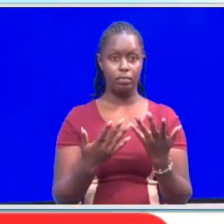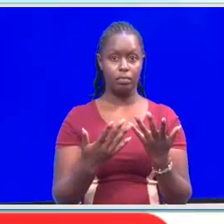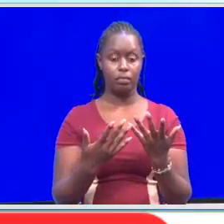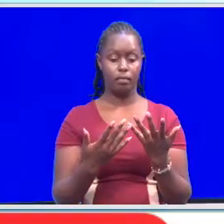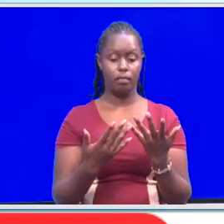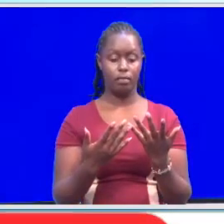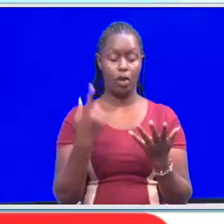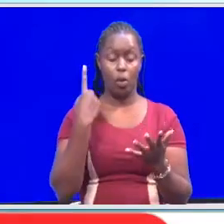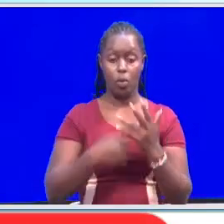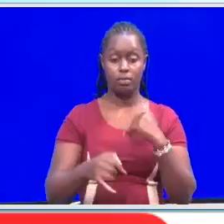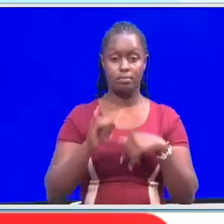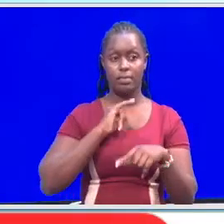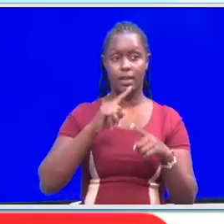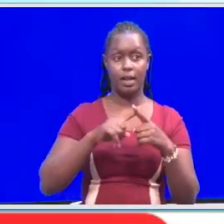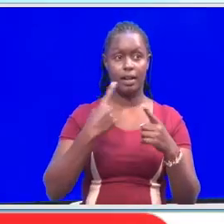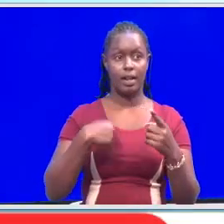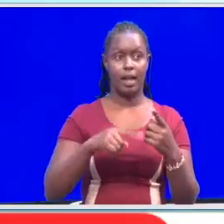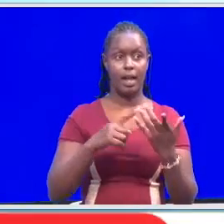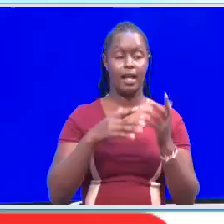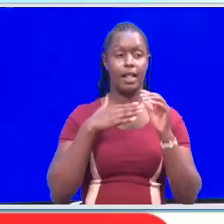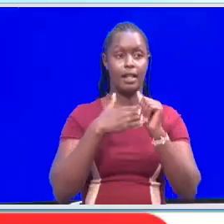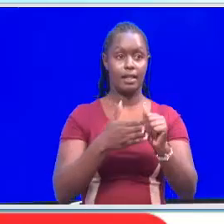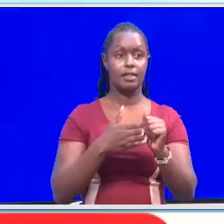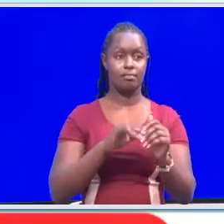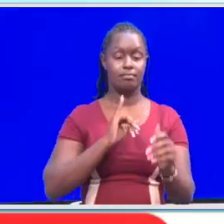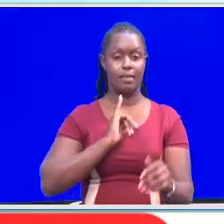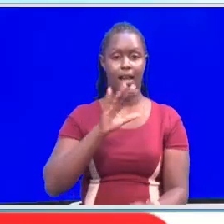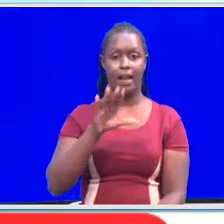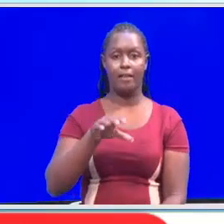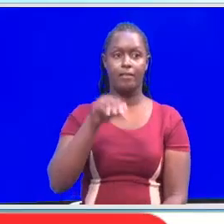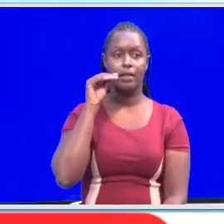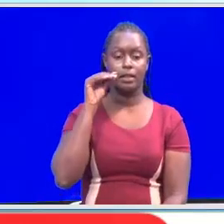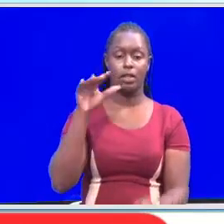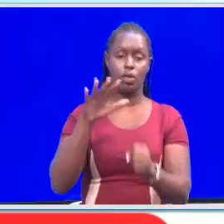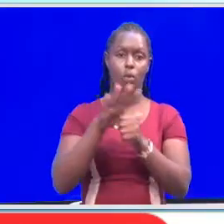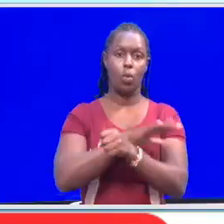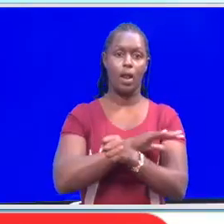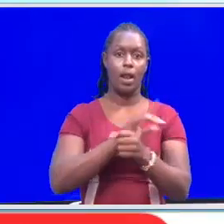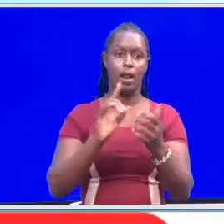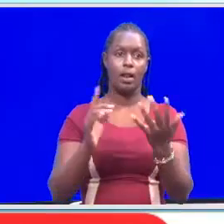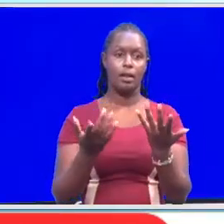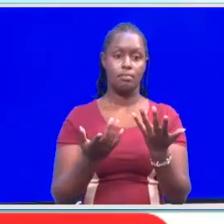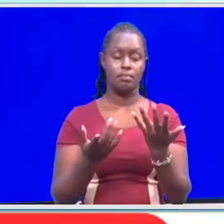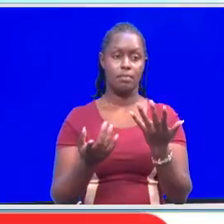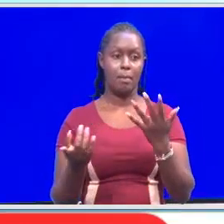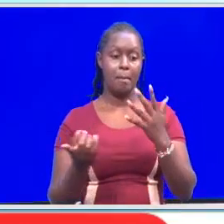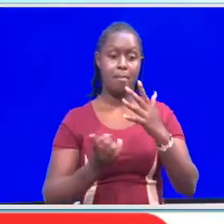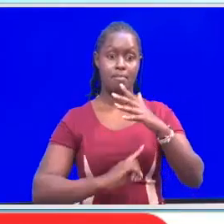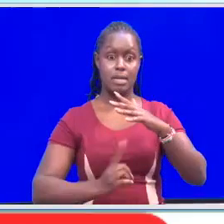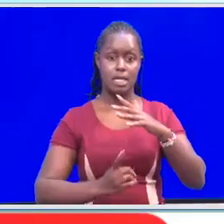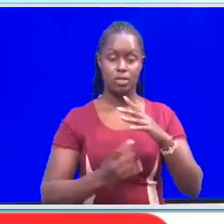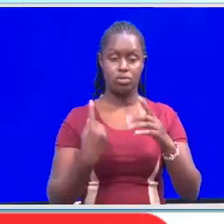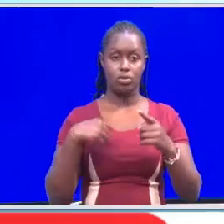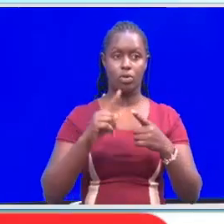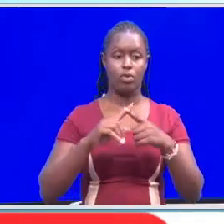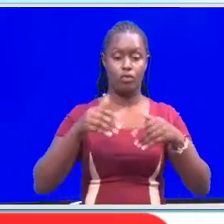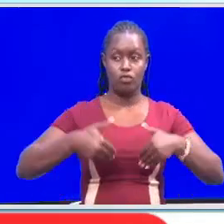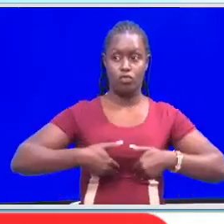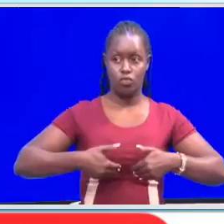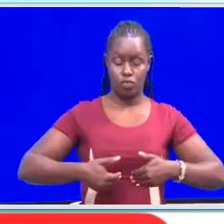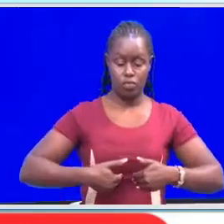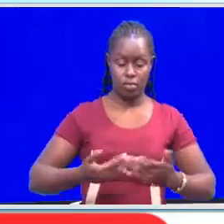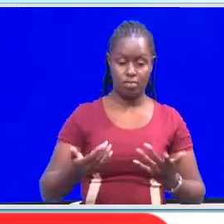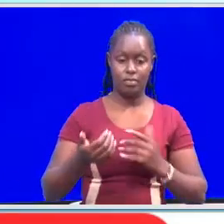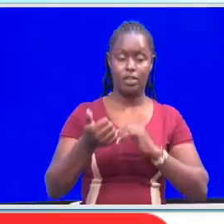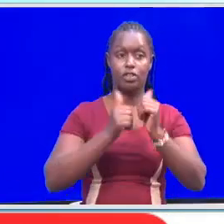I found. Yeah. I found in. I found the whole Ministry of Youth Affairs, the Arts and Sports, in an